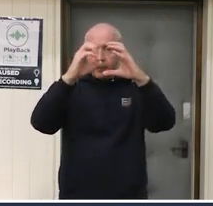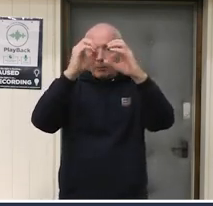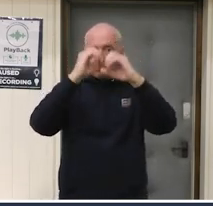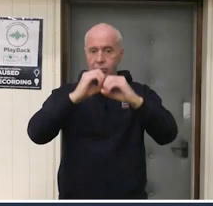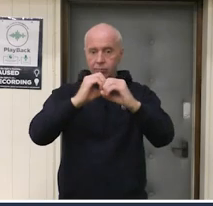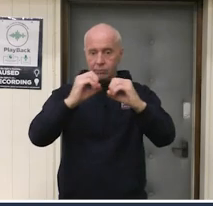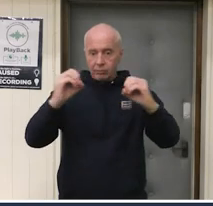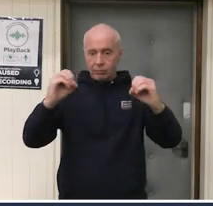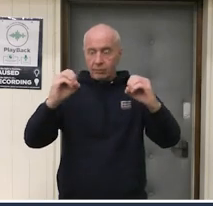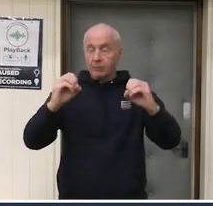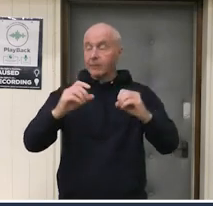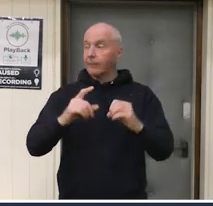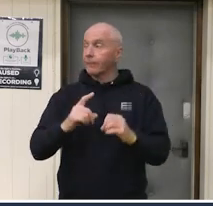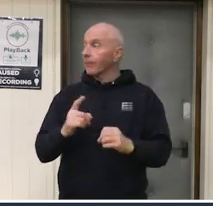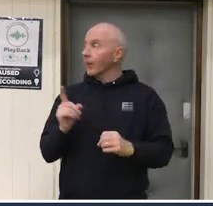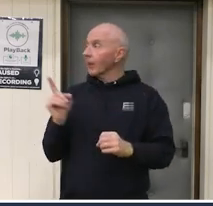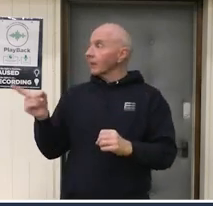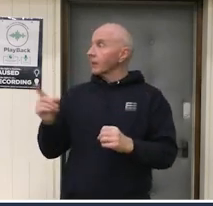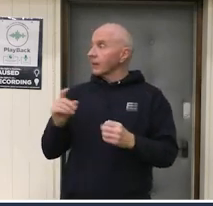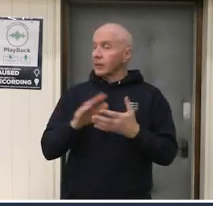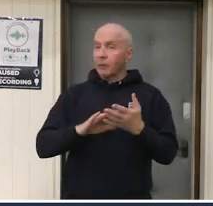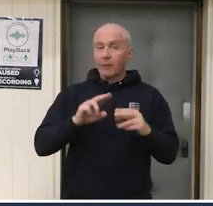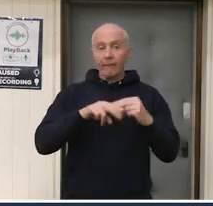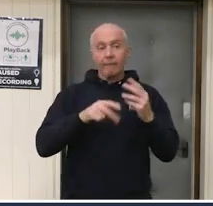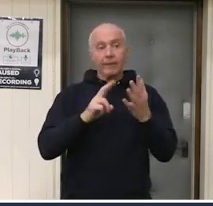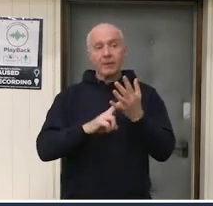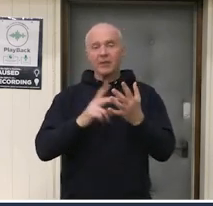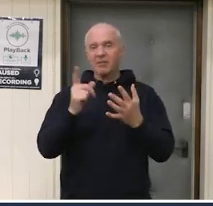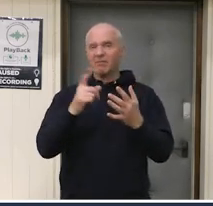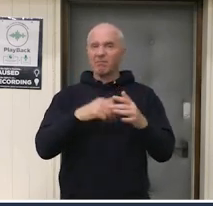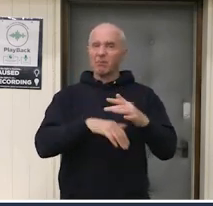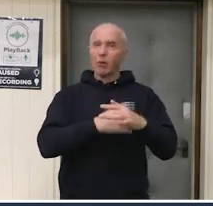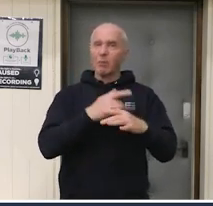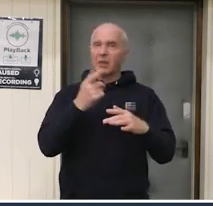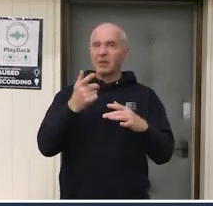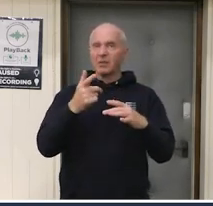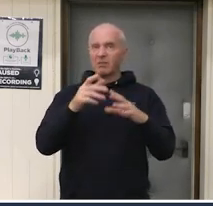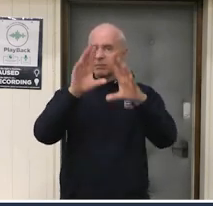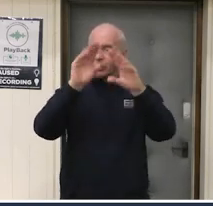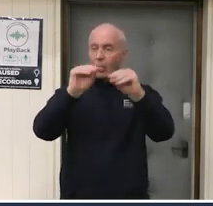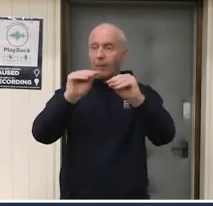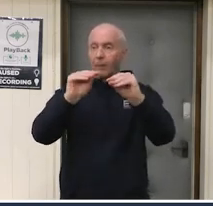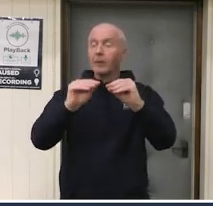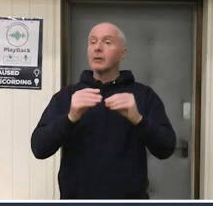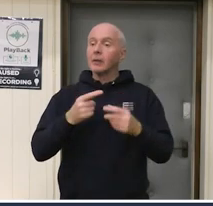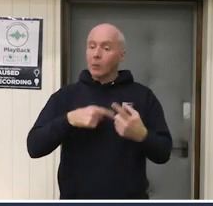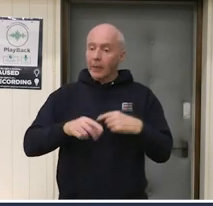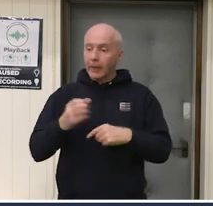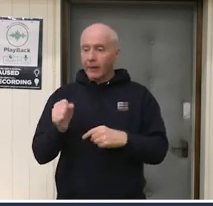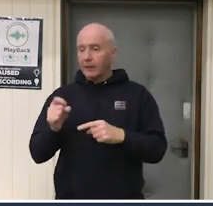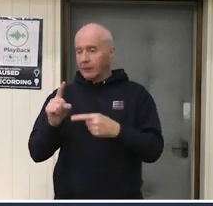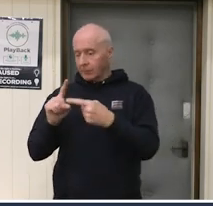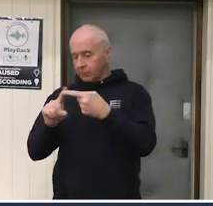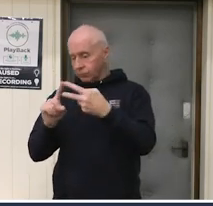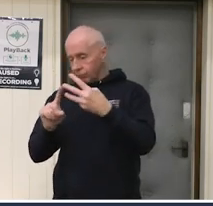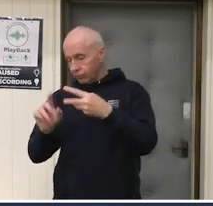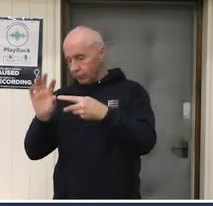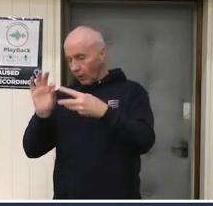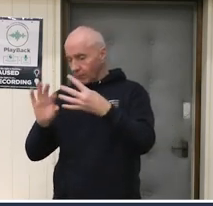say about downsides, I'm not saying fission's rubbish and we shouldn't do it. What I mean is we've got better options in the